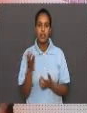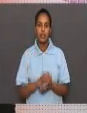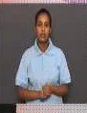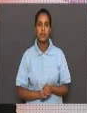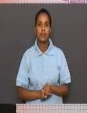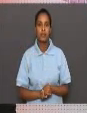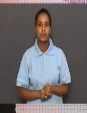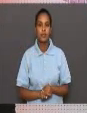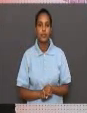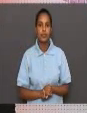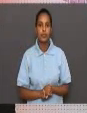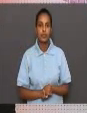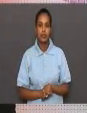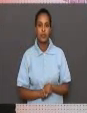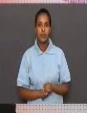of substances.